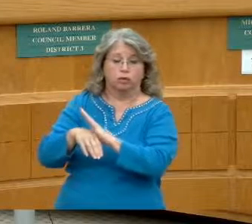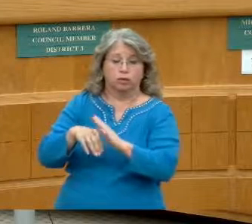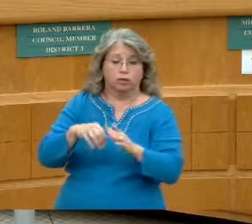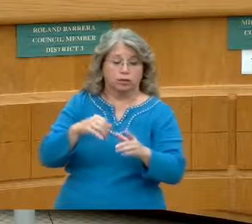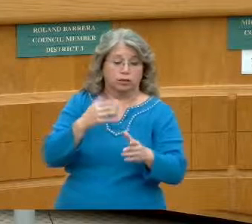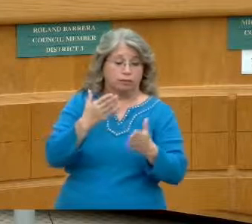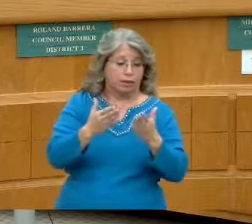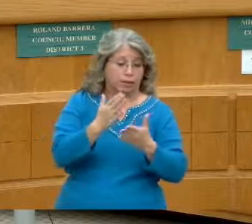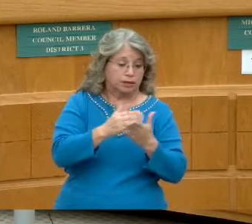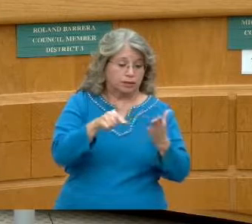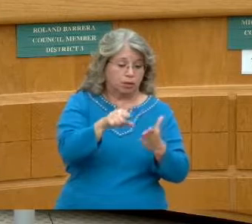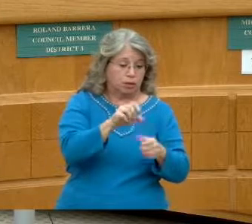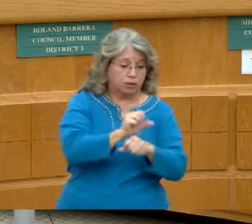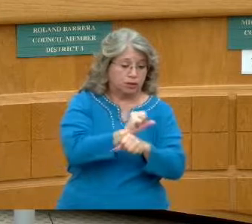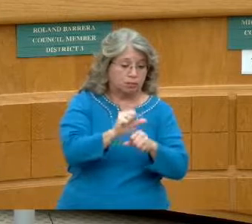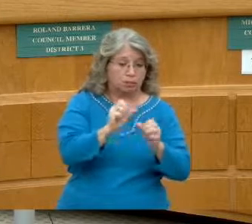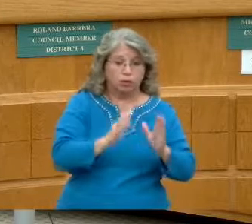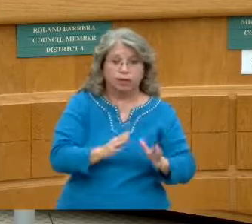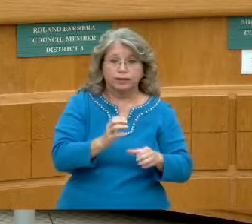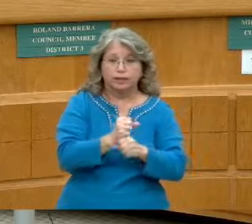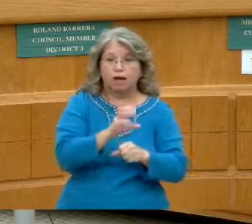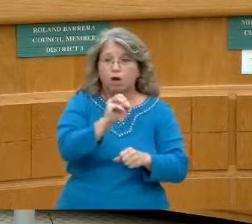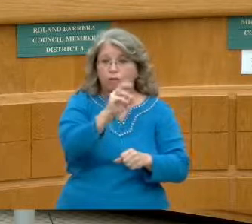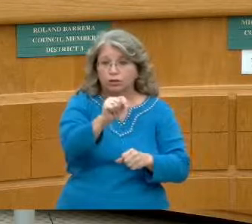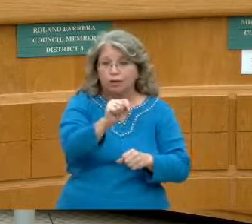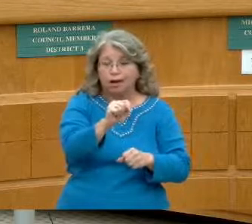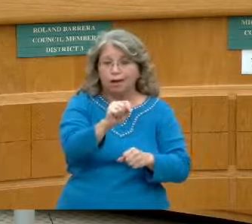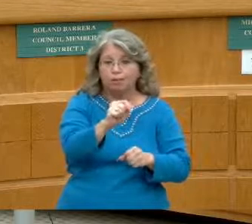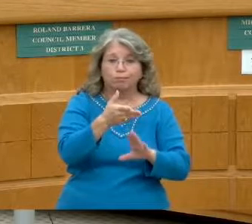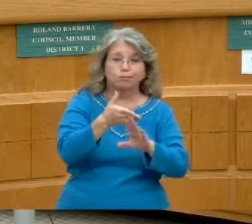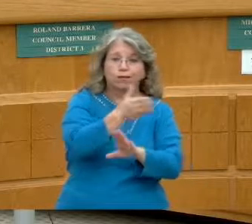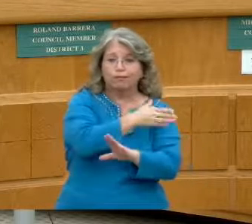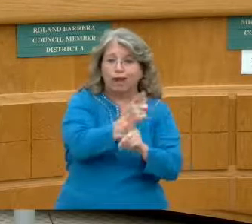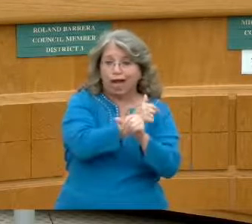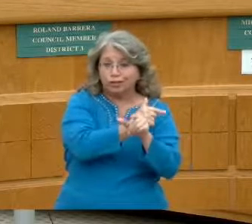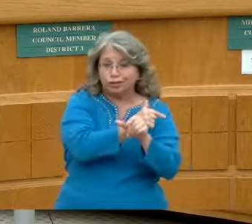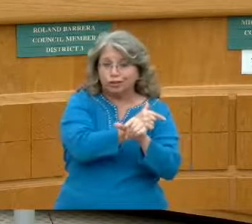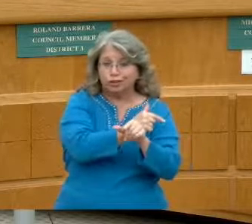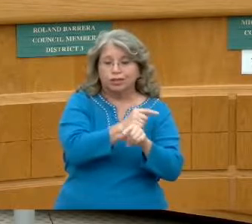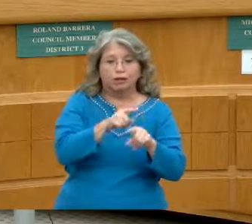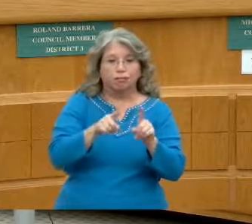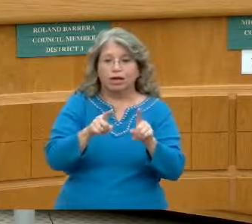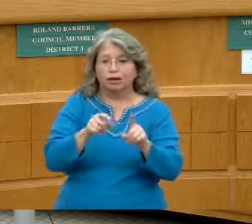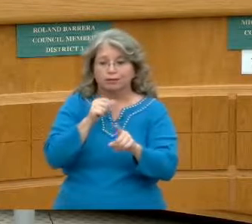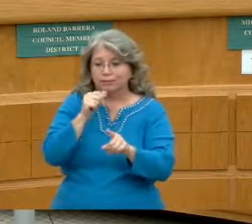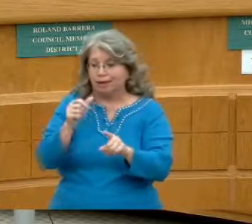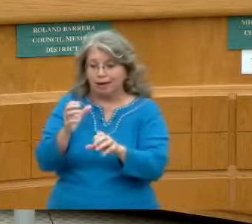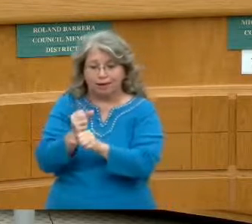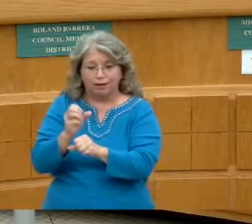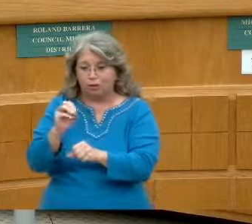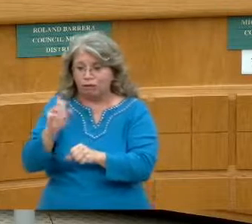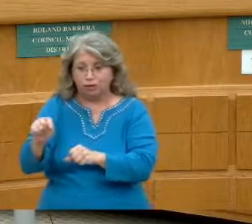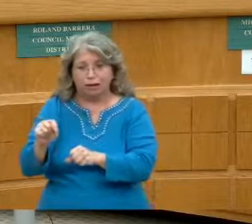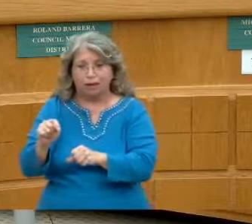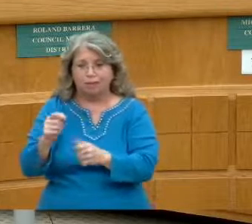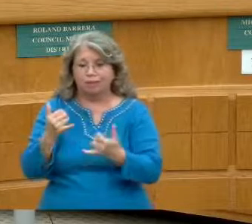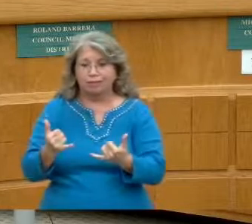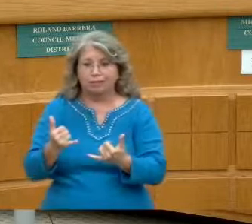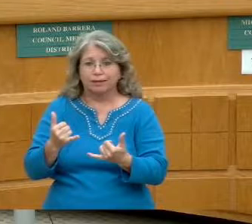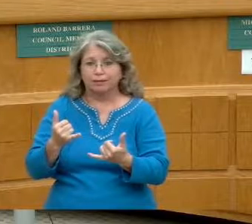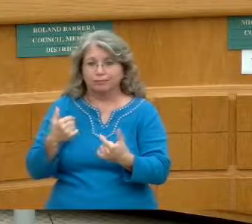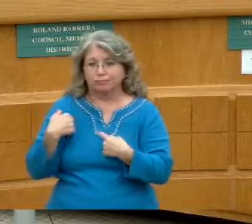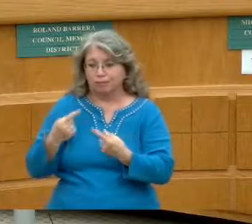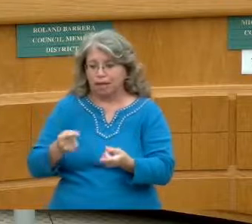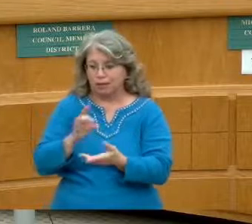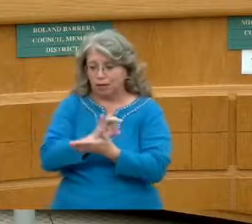overtime, many of those employees did not get overtime during this 8-week period, or will during this 8-week period. And so therefore, they won't have the same payroll that they